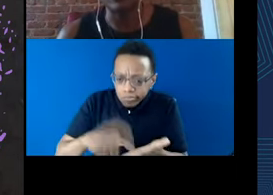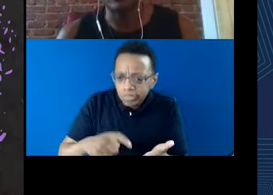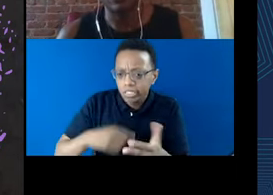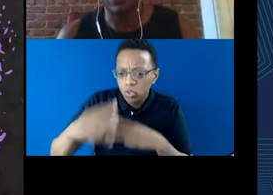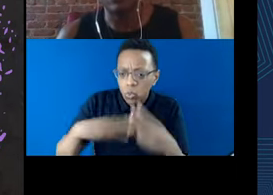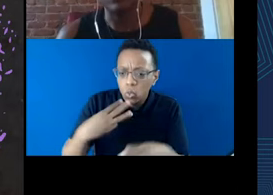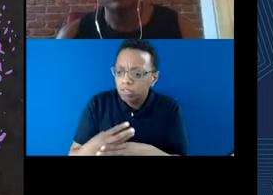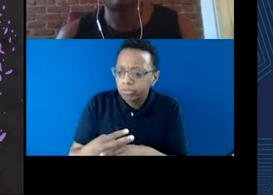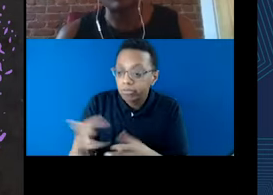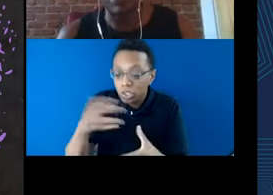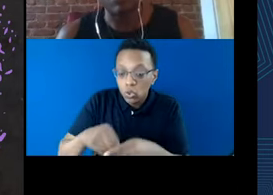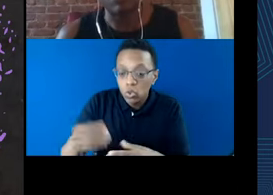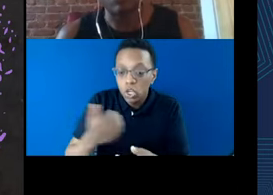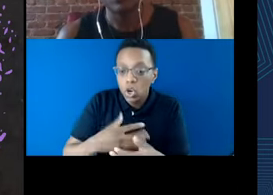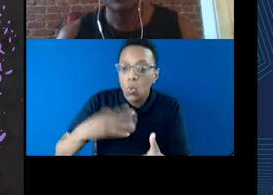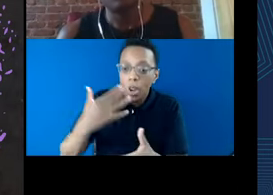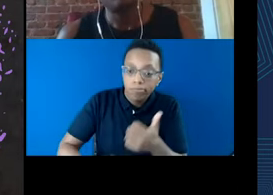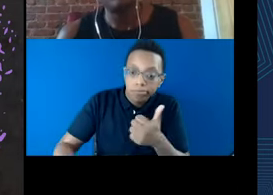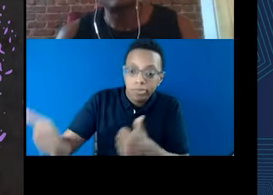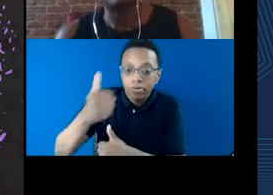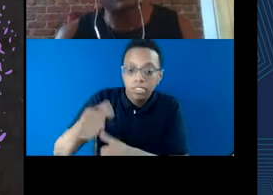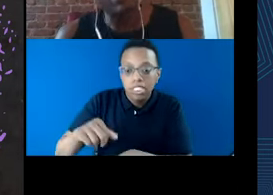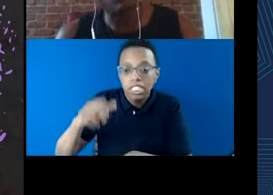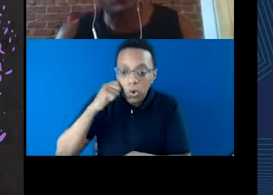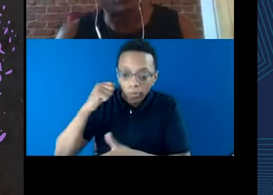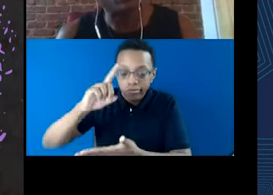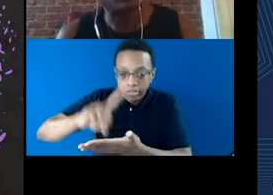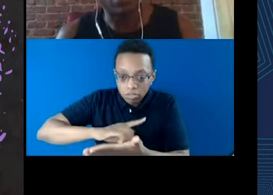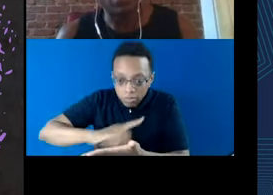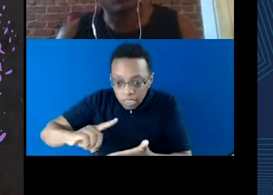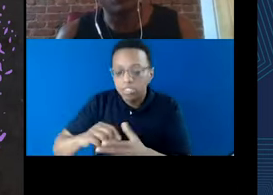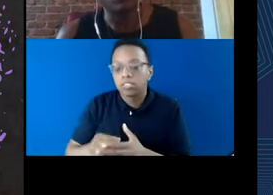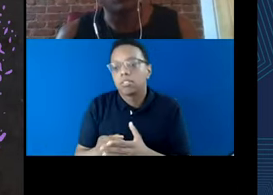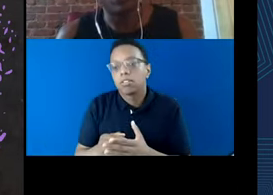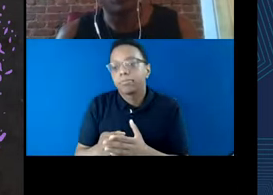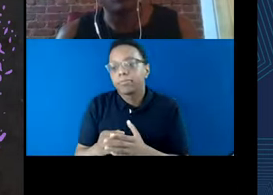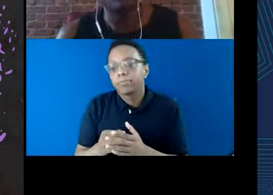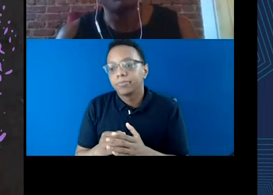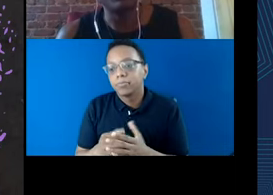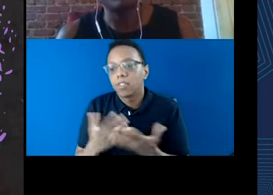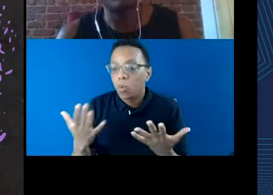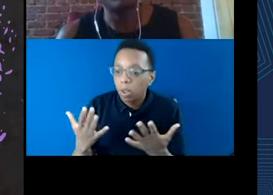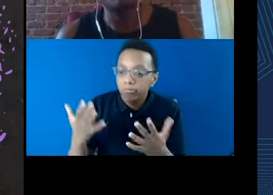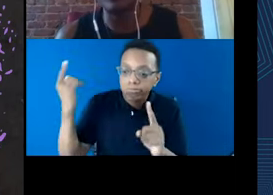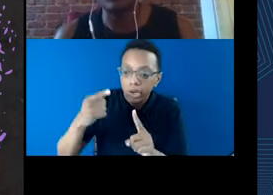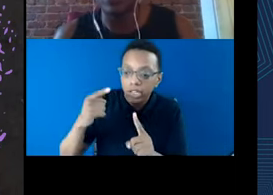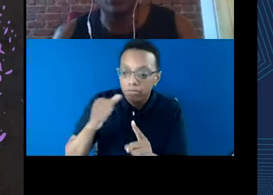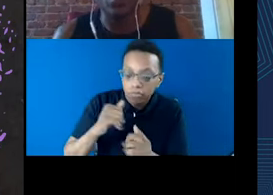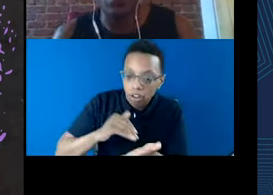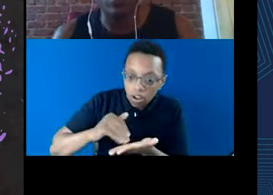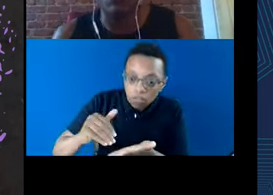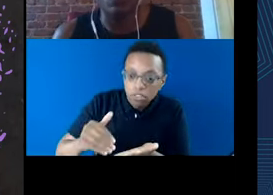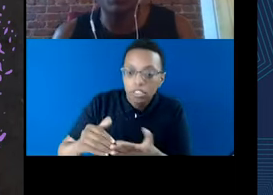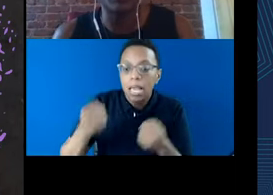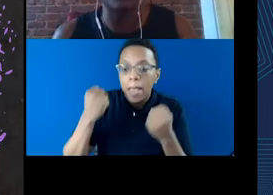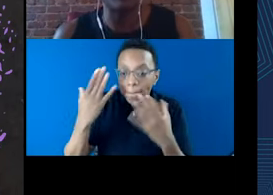supremacy and racism. What I didn't get pointed out a lot though, was the many trans and